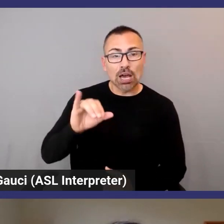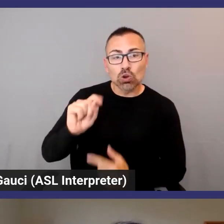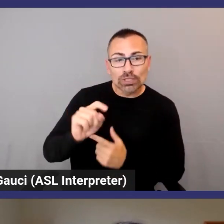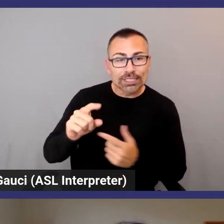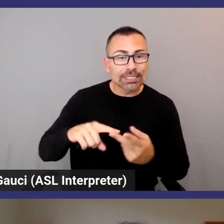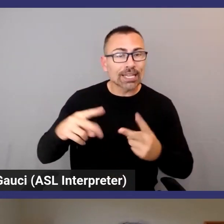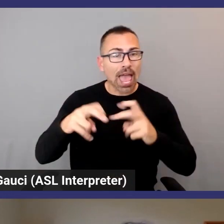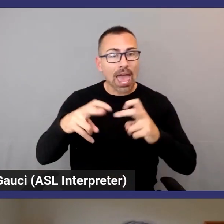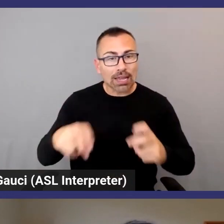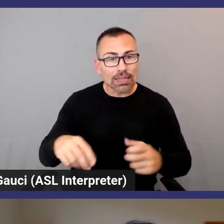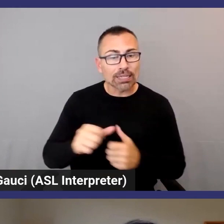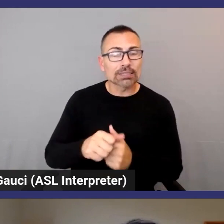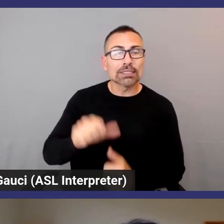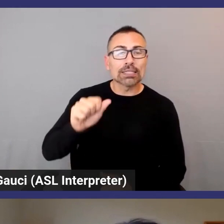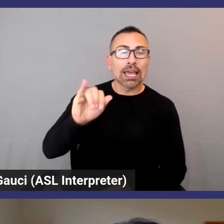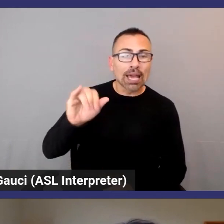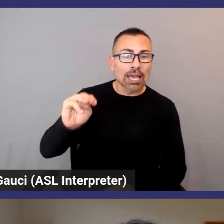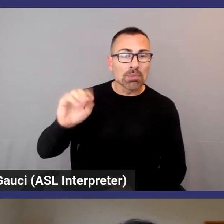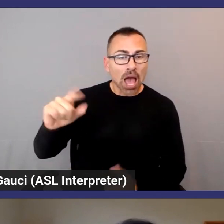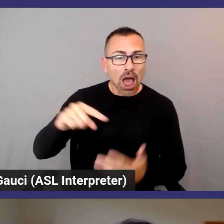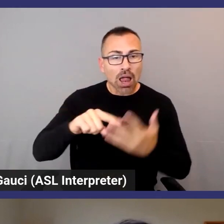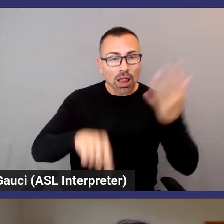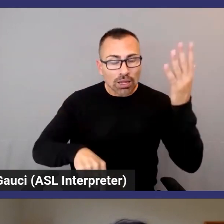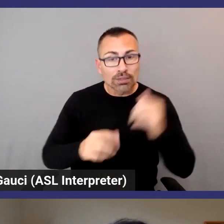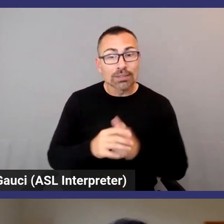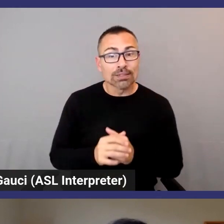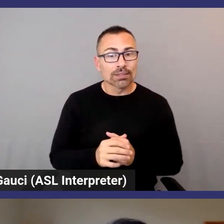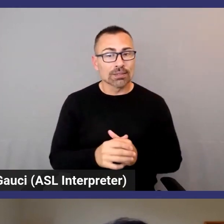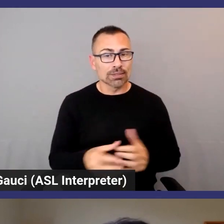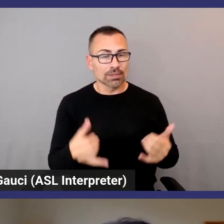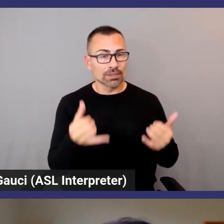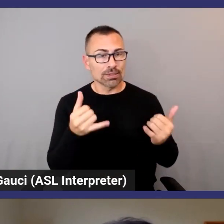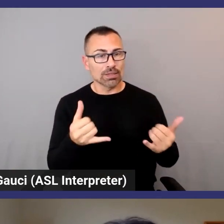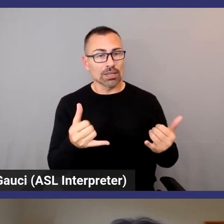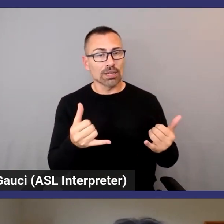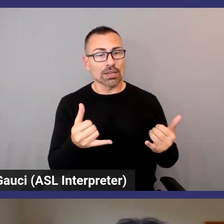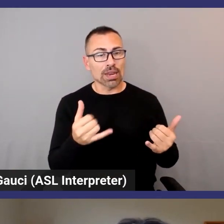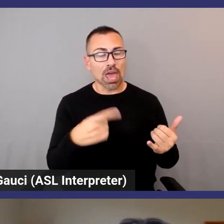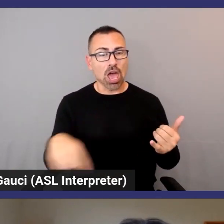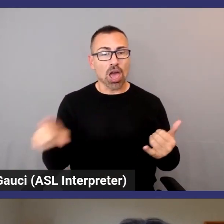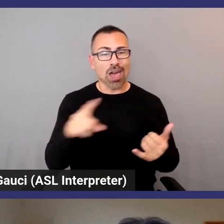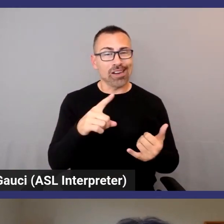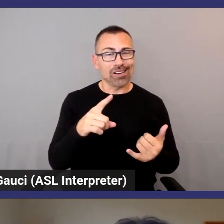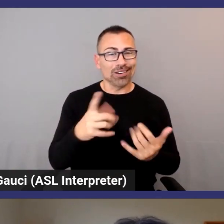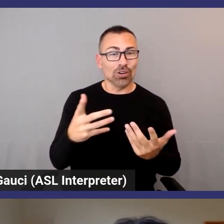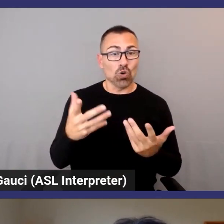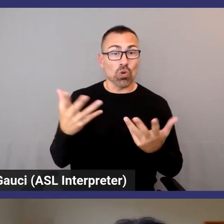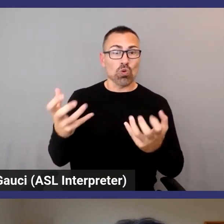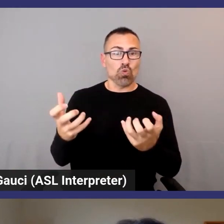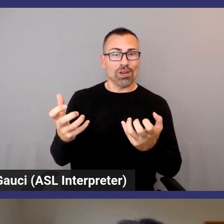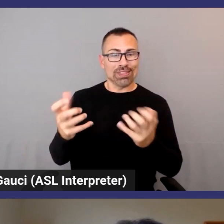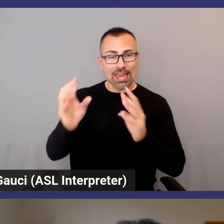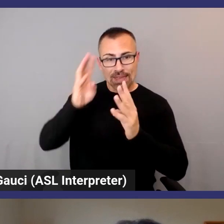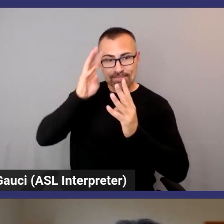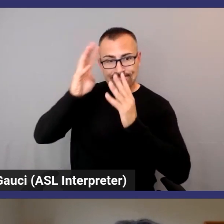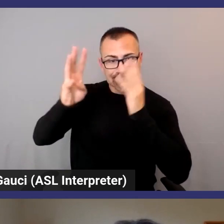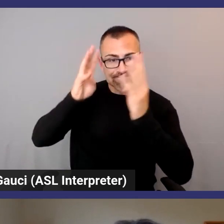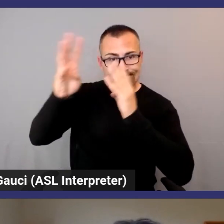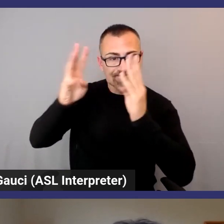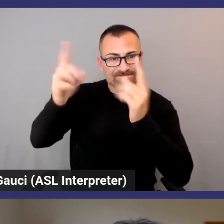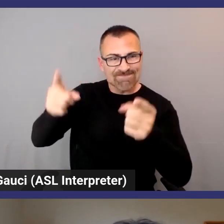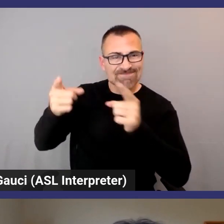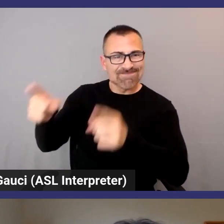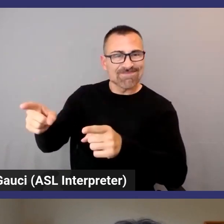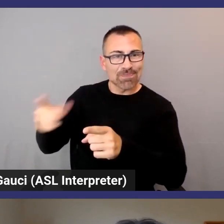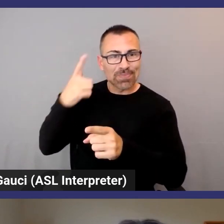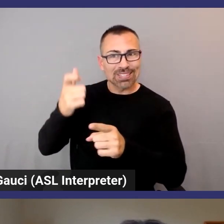whatnot. Now it really spurs the innovation so that our customers can build more and more